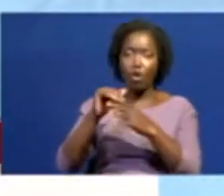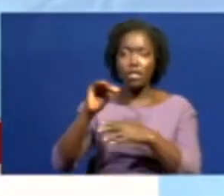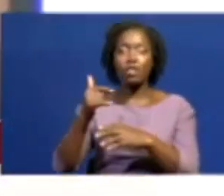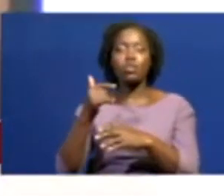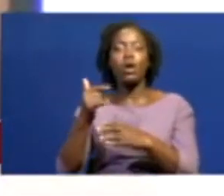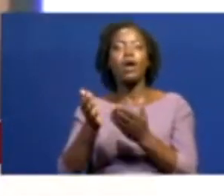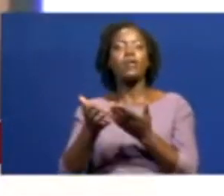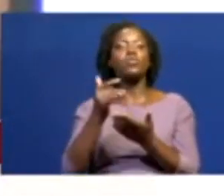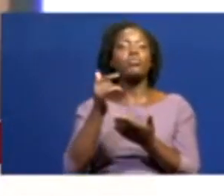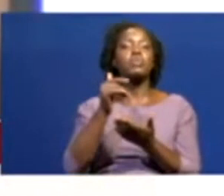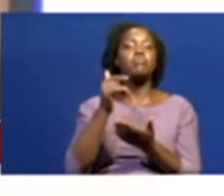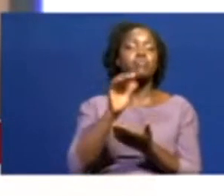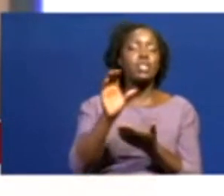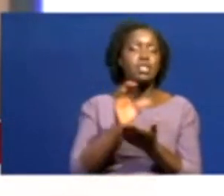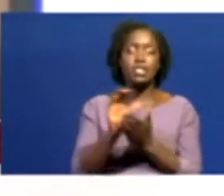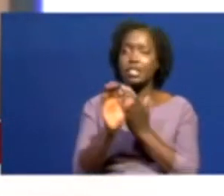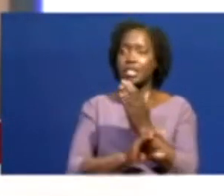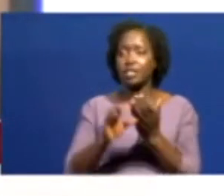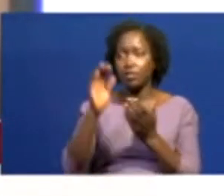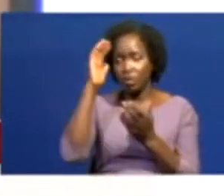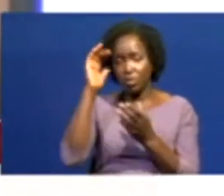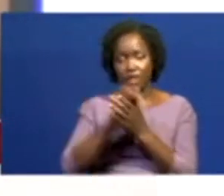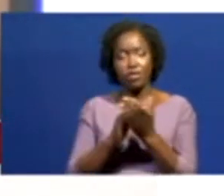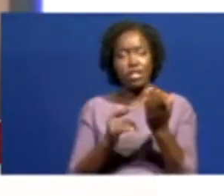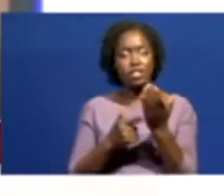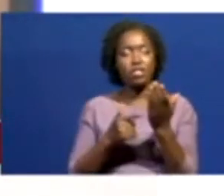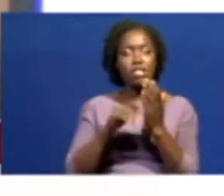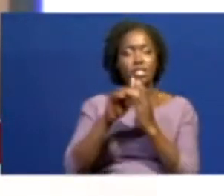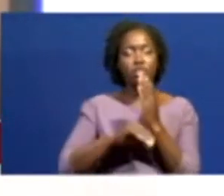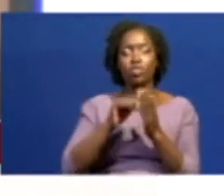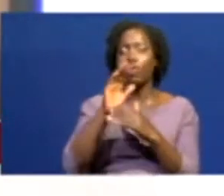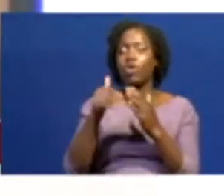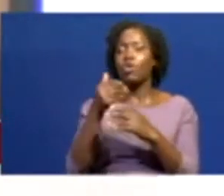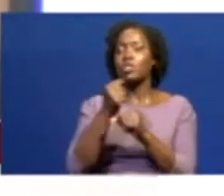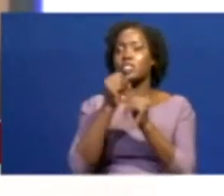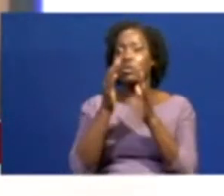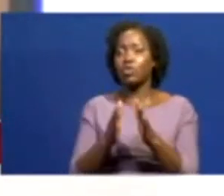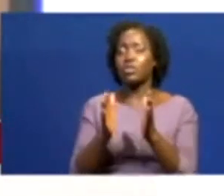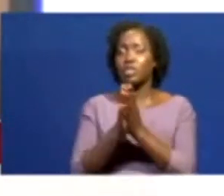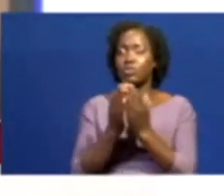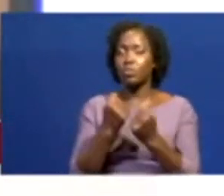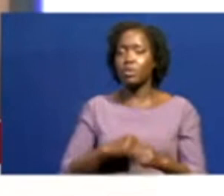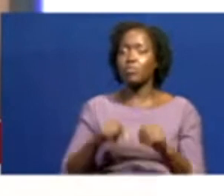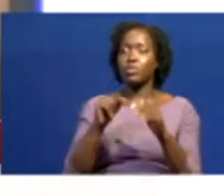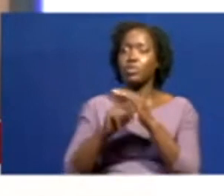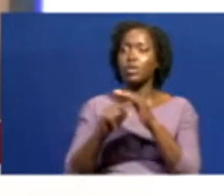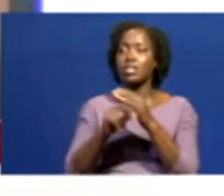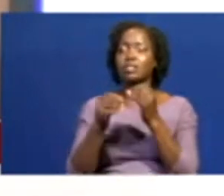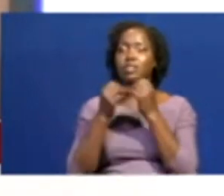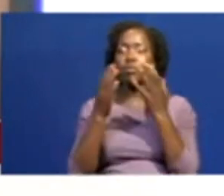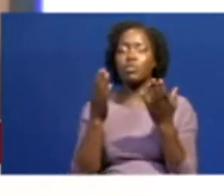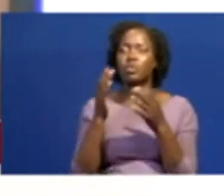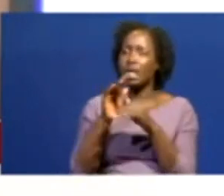centers in the country. We believe that with the digitalization, all stakeholders will be able to access information